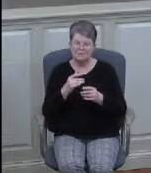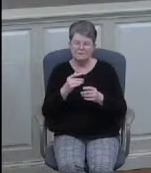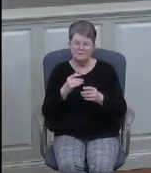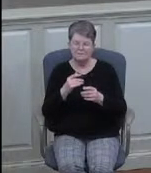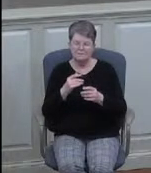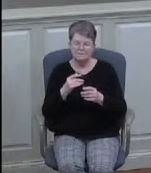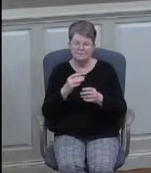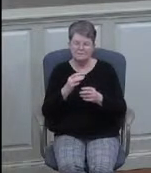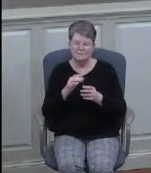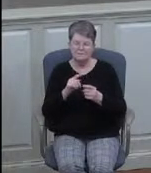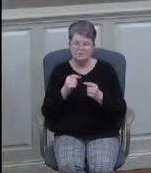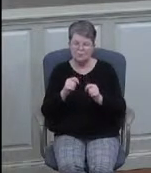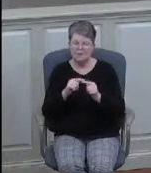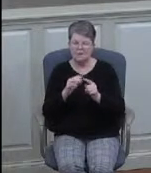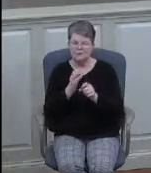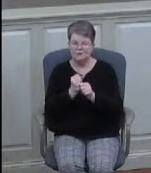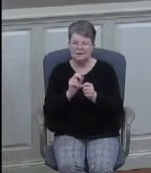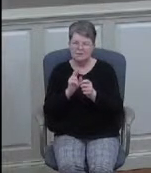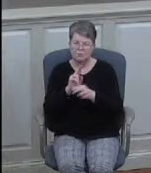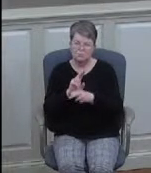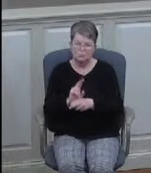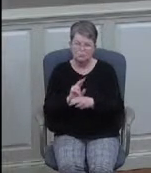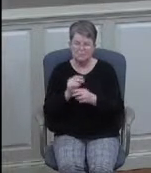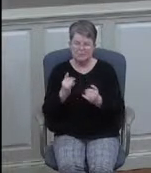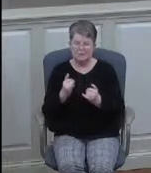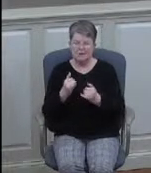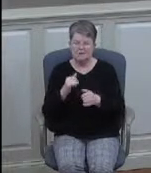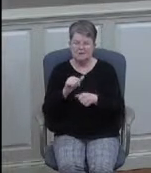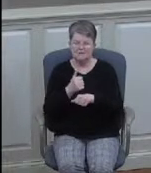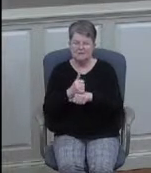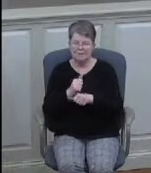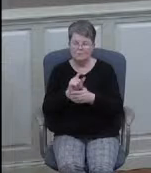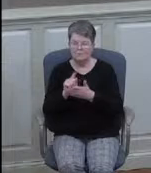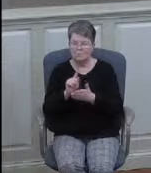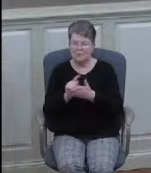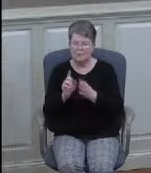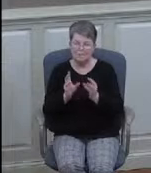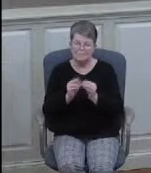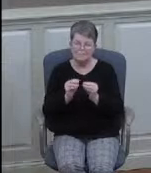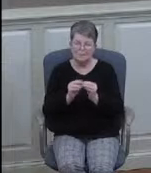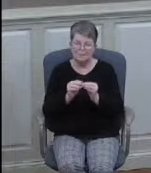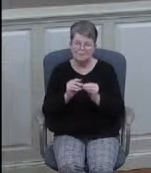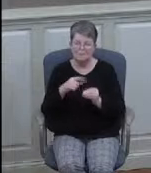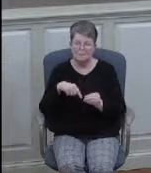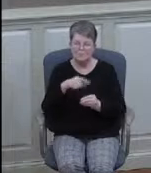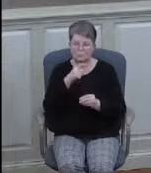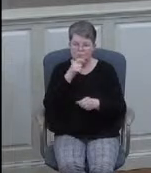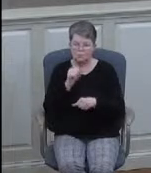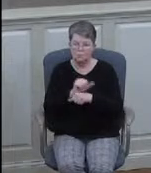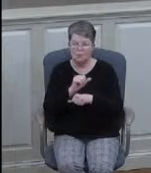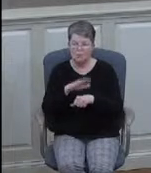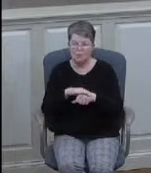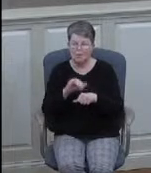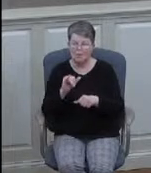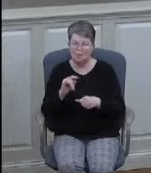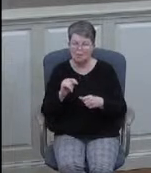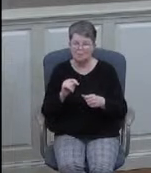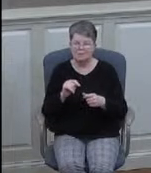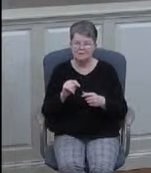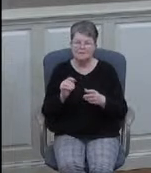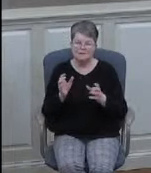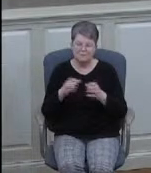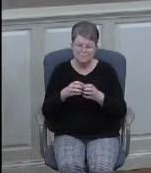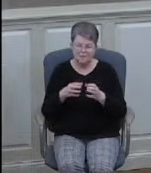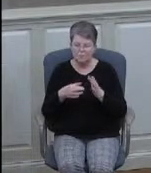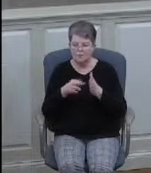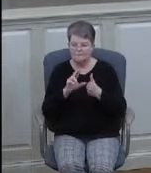group. We've kind of today started setting up weekly meetings of those of us that are working on it to get together and review